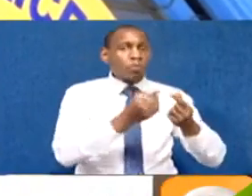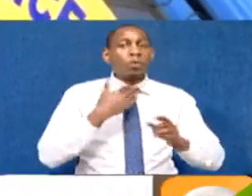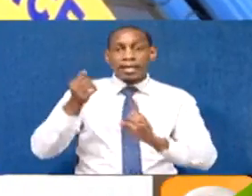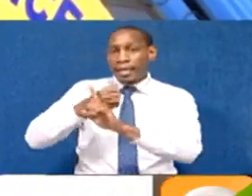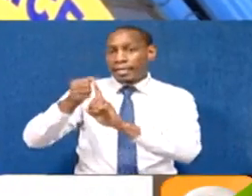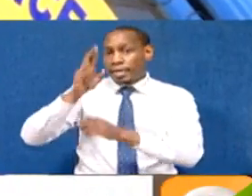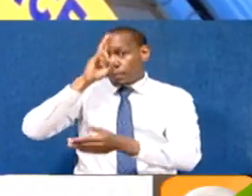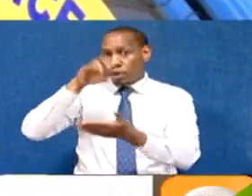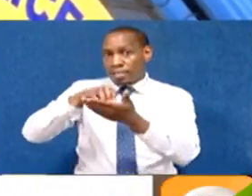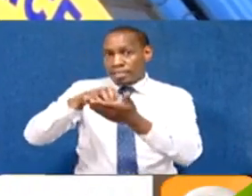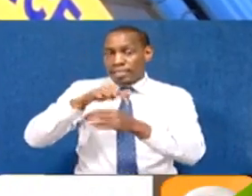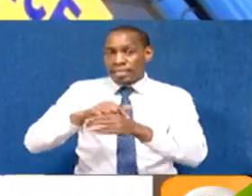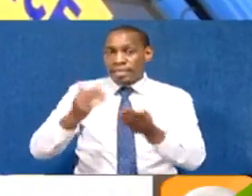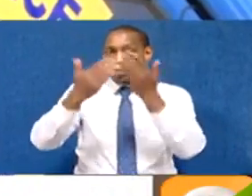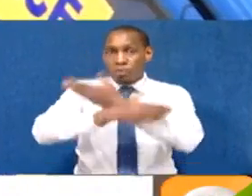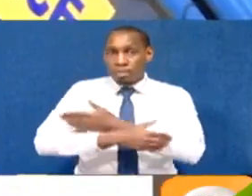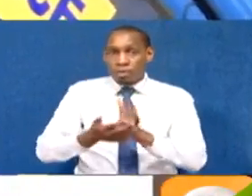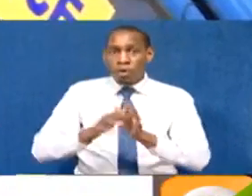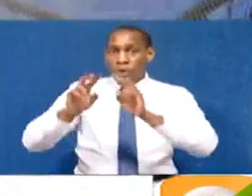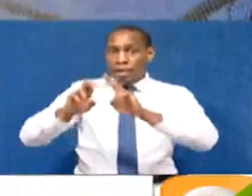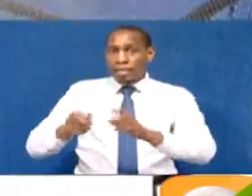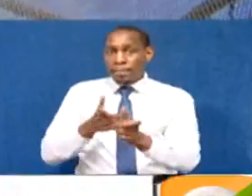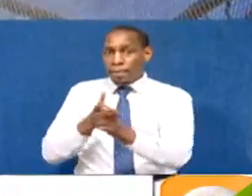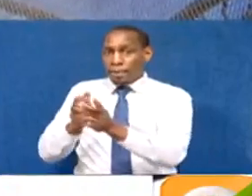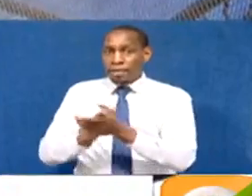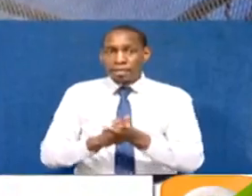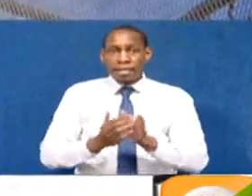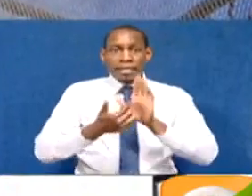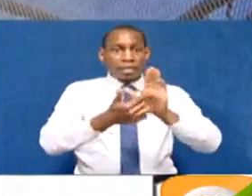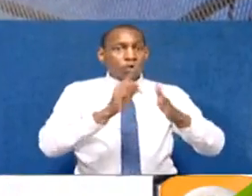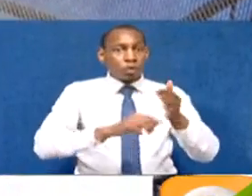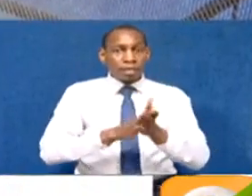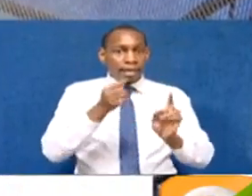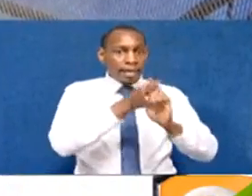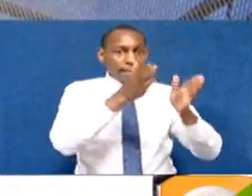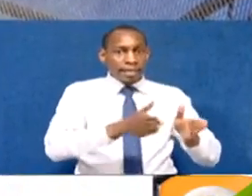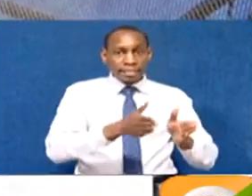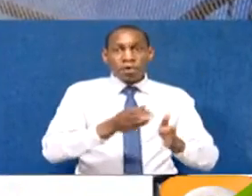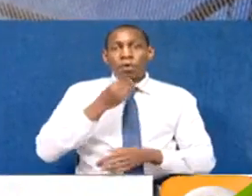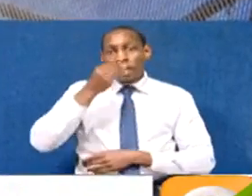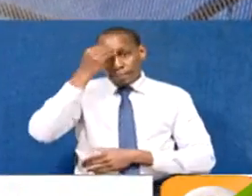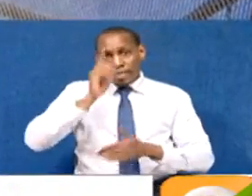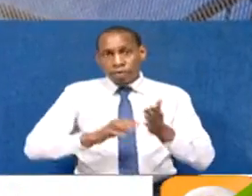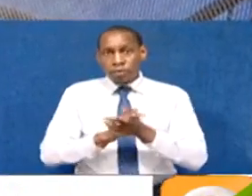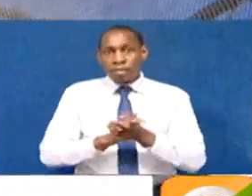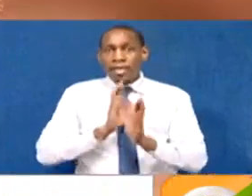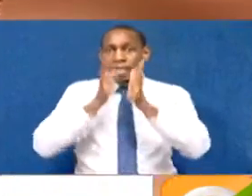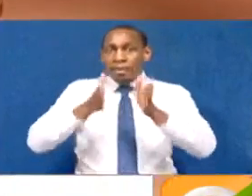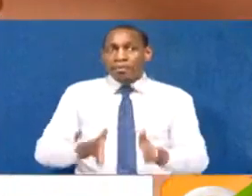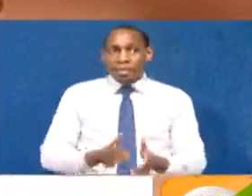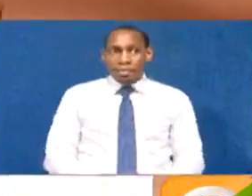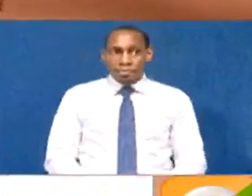to attack police stations at night in search for arms. The signal indicates that the attackers would present themselves as